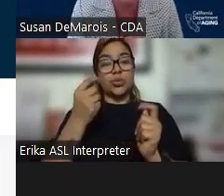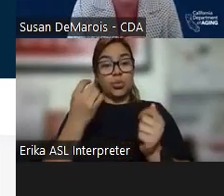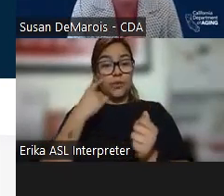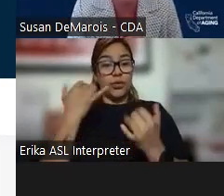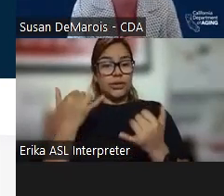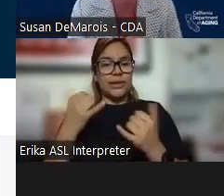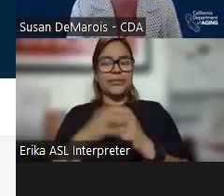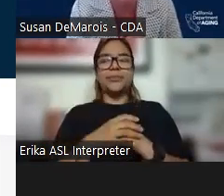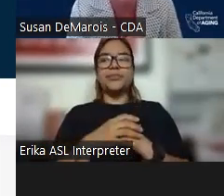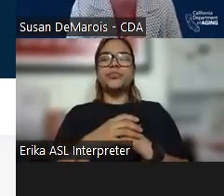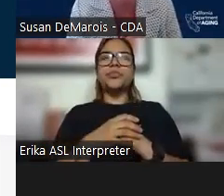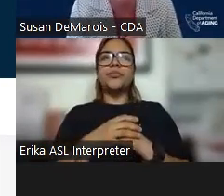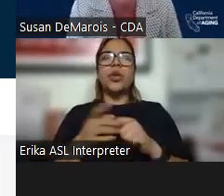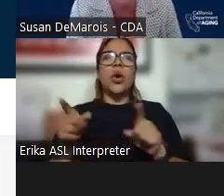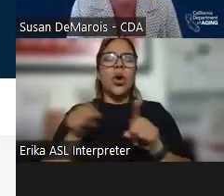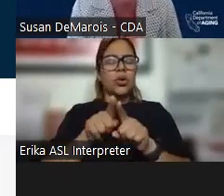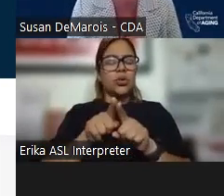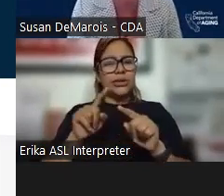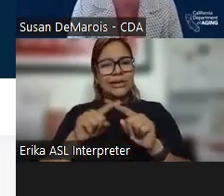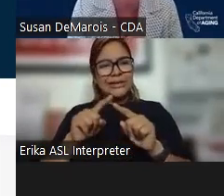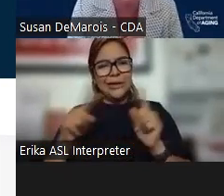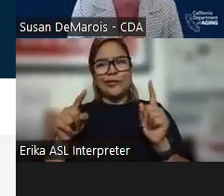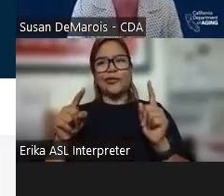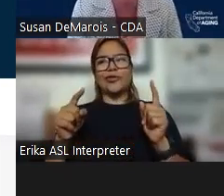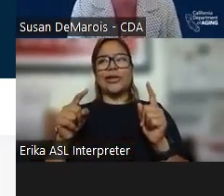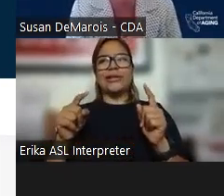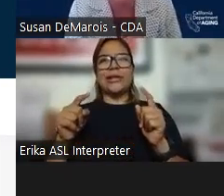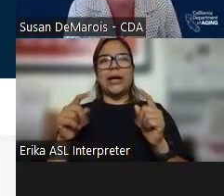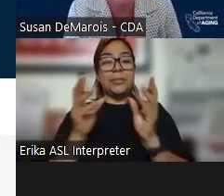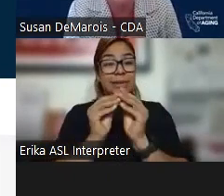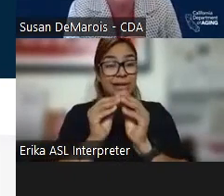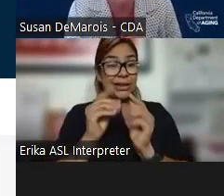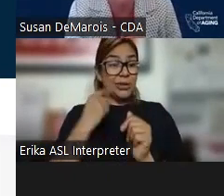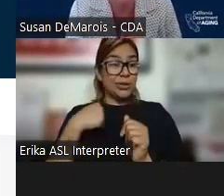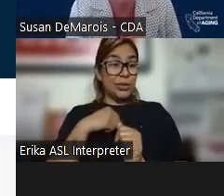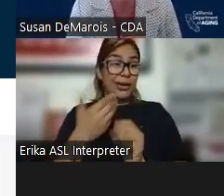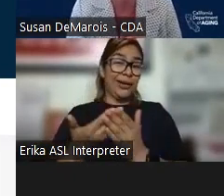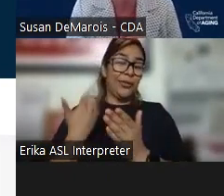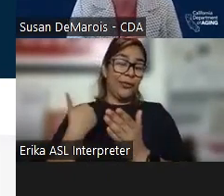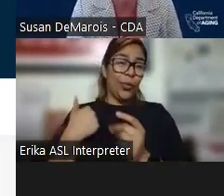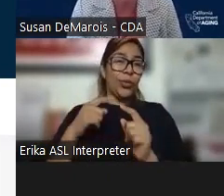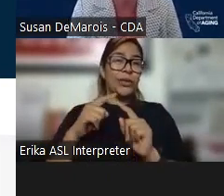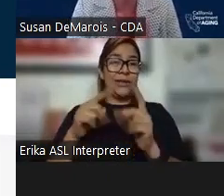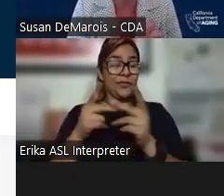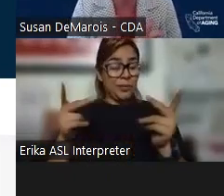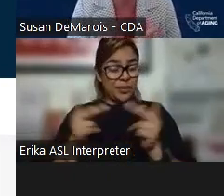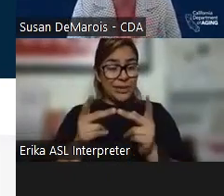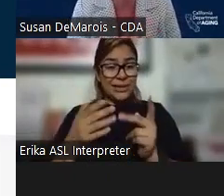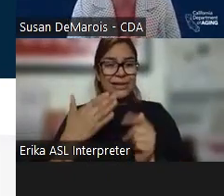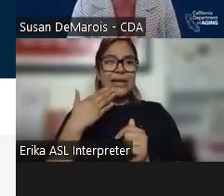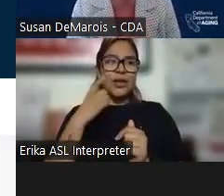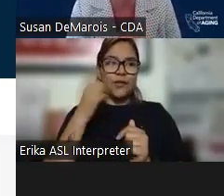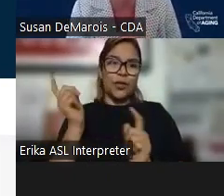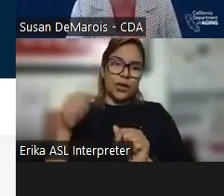the roundtables in Fresno, Ukiah, San Bernardino, and San Francisco. The $50